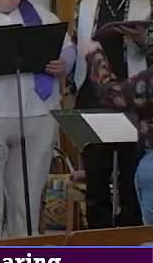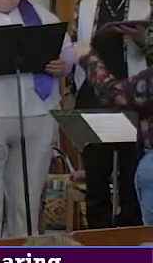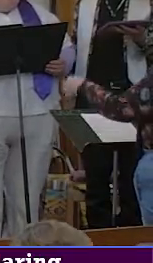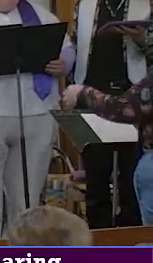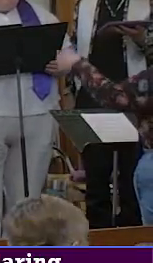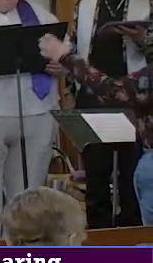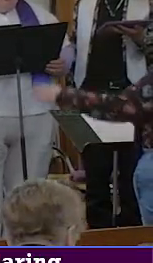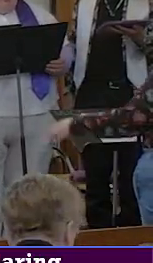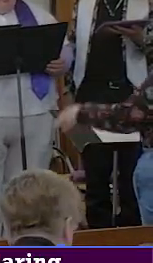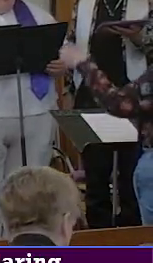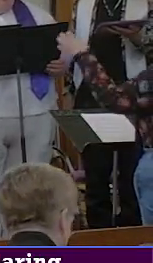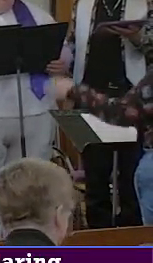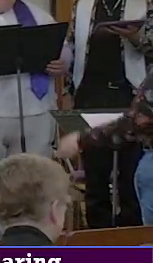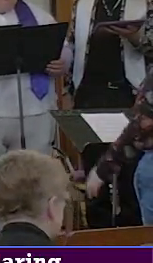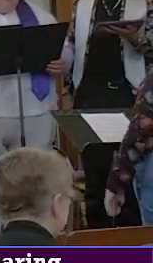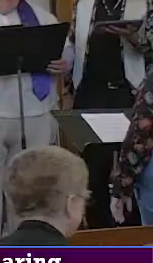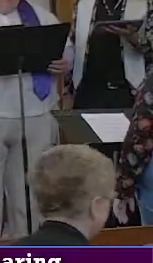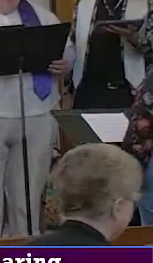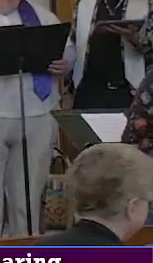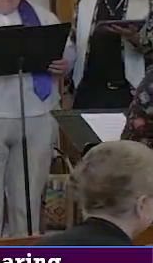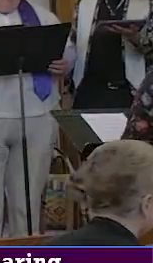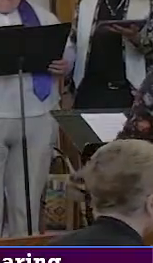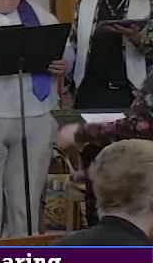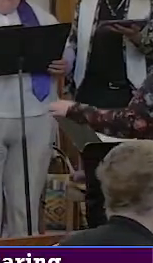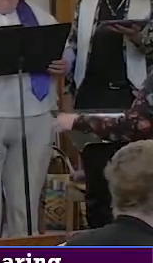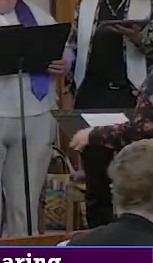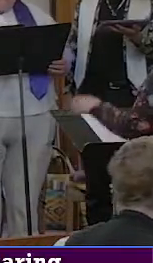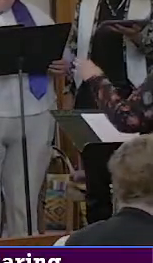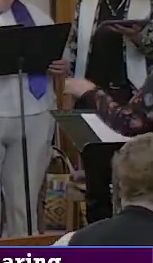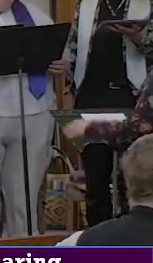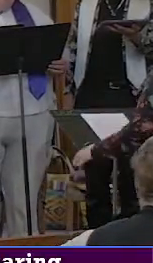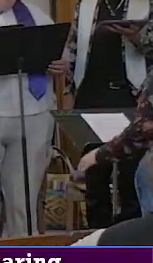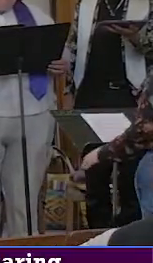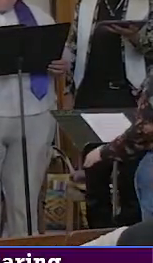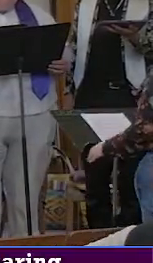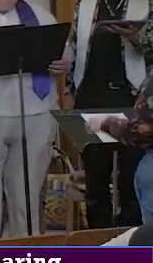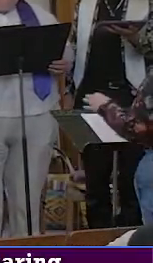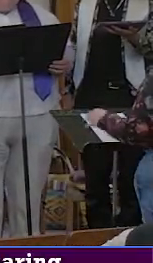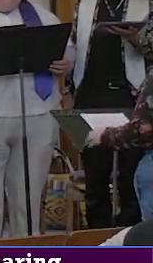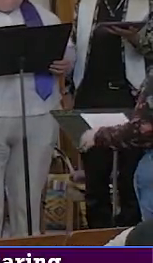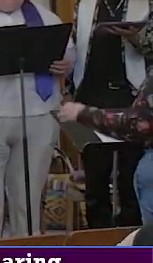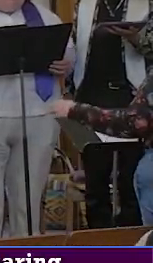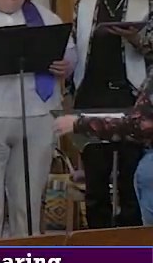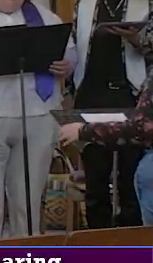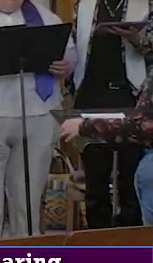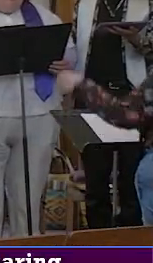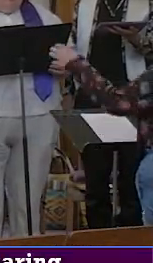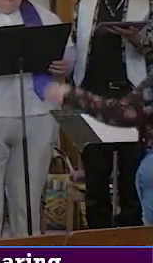We thank the moths that do the